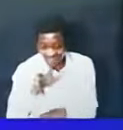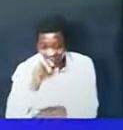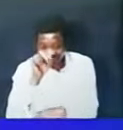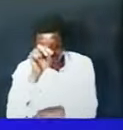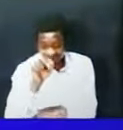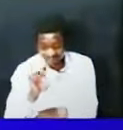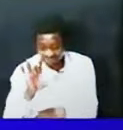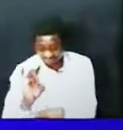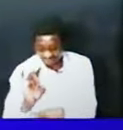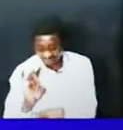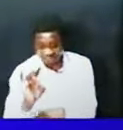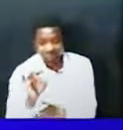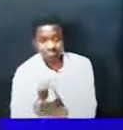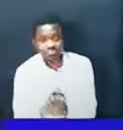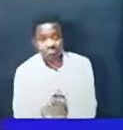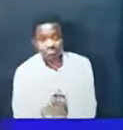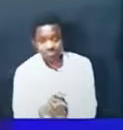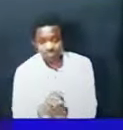3:8.